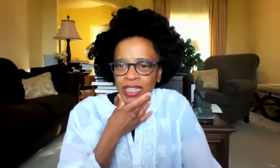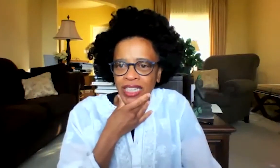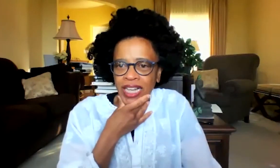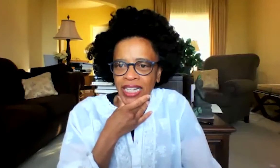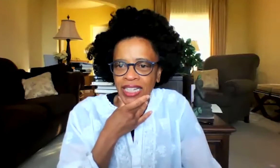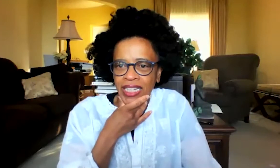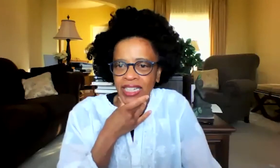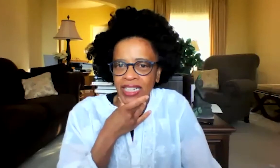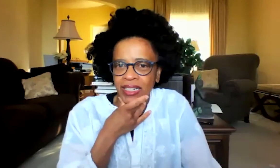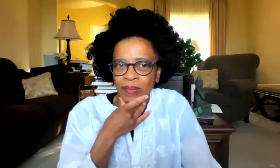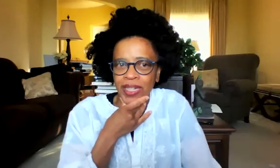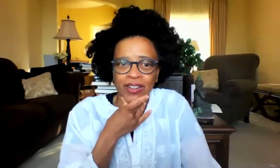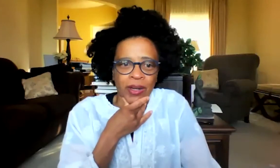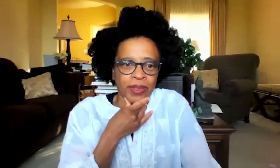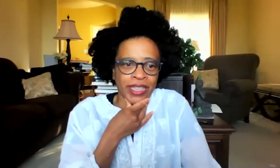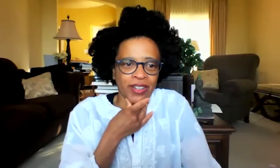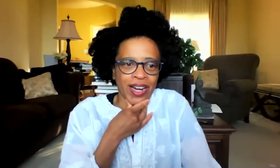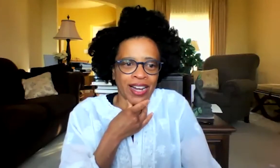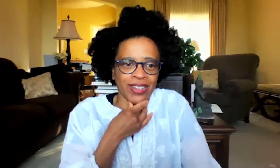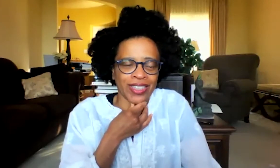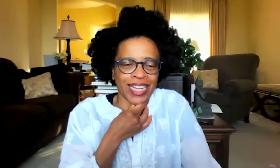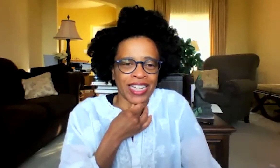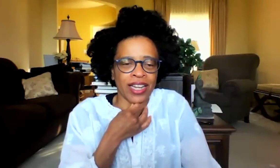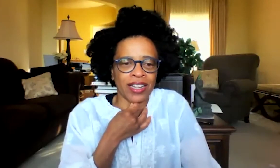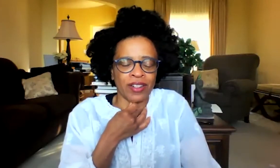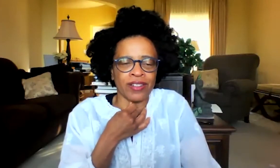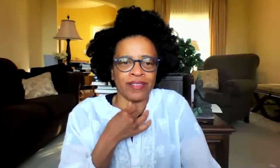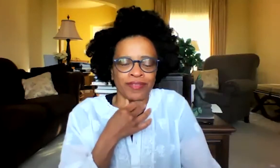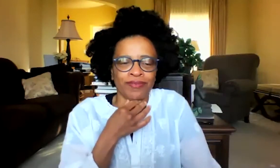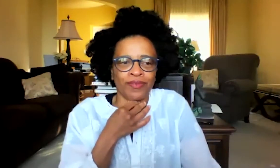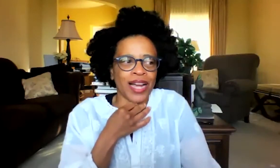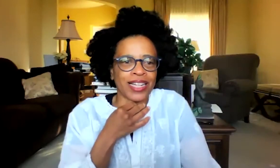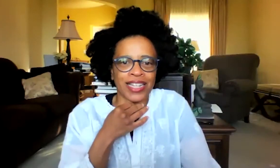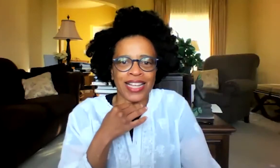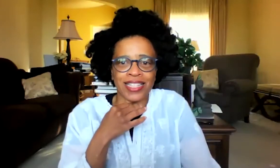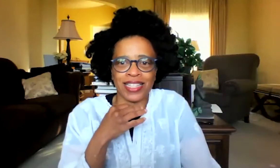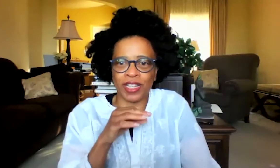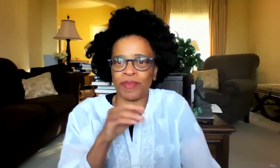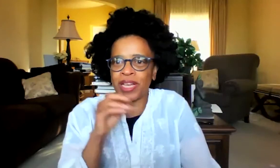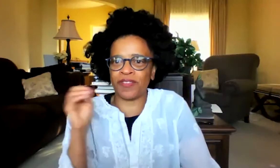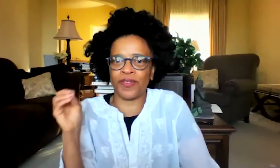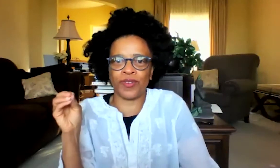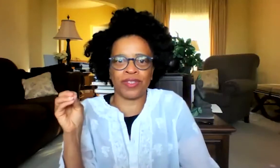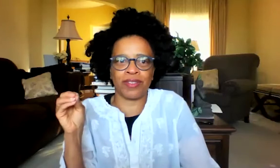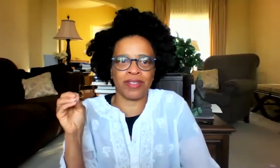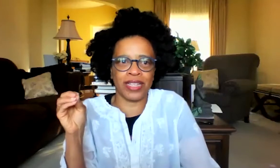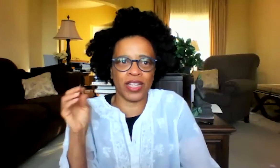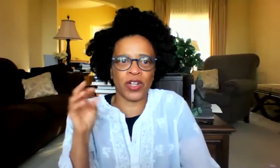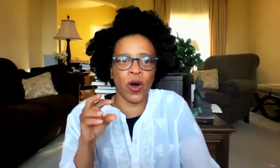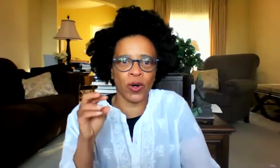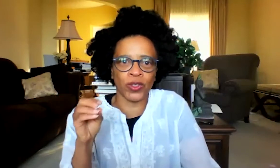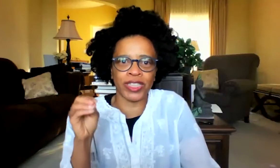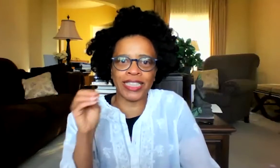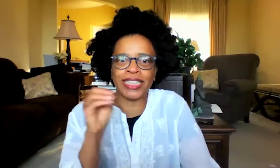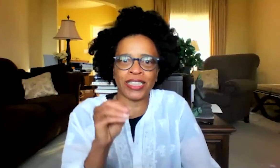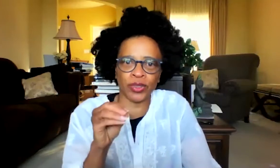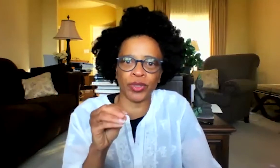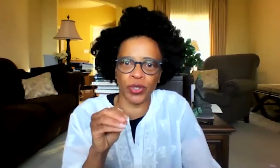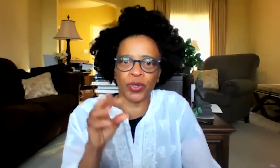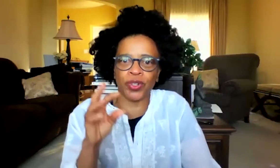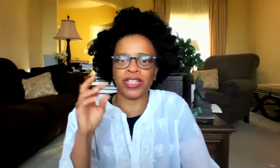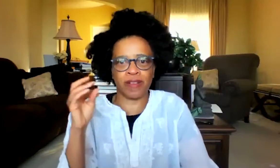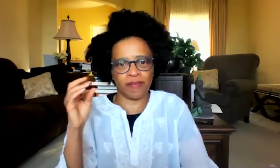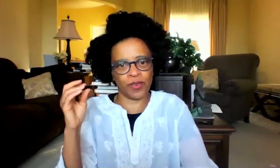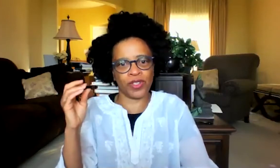little bit like being on a playground and recognizing that sometimes folks get called